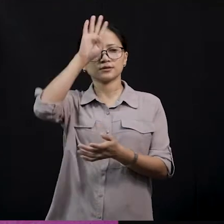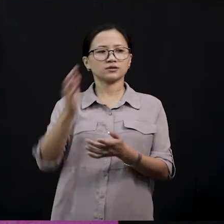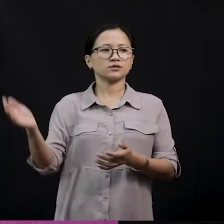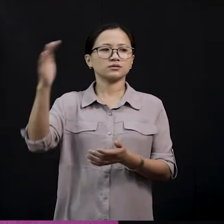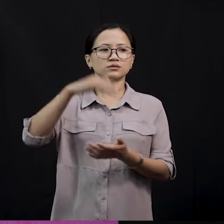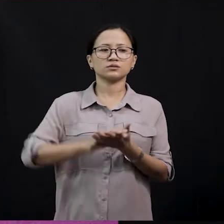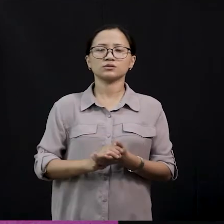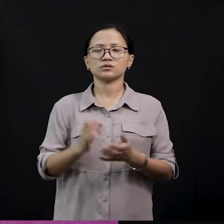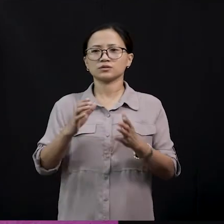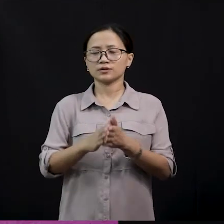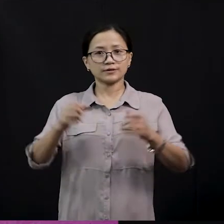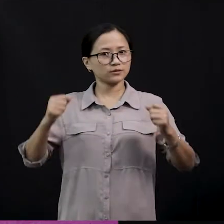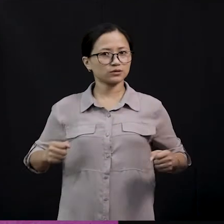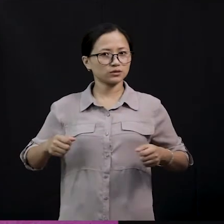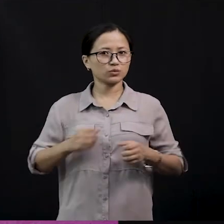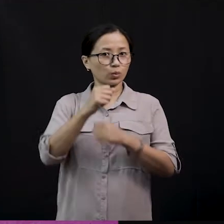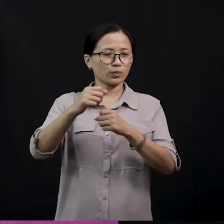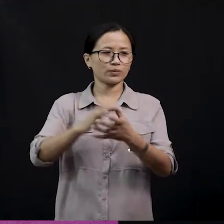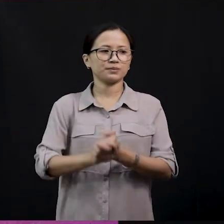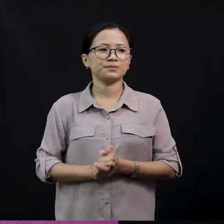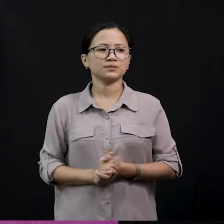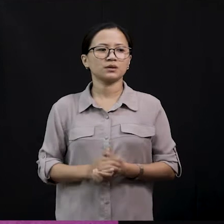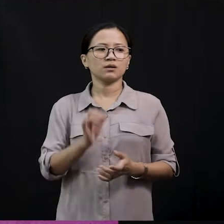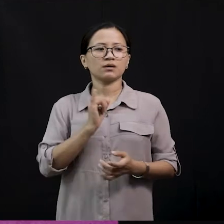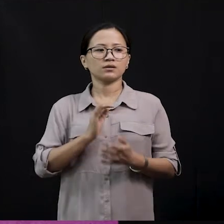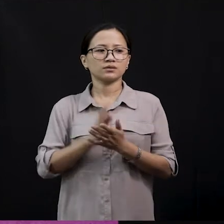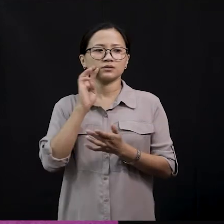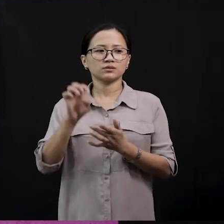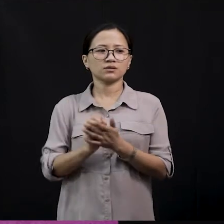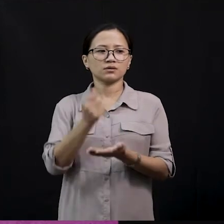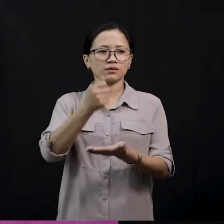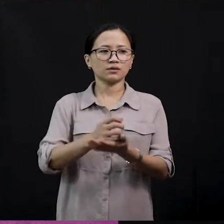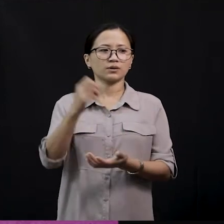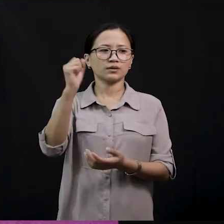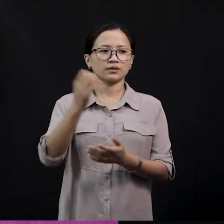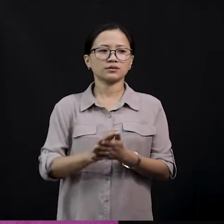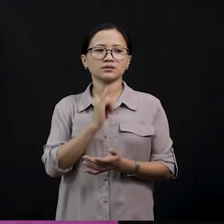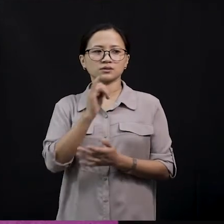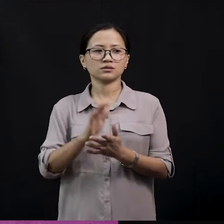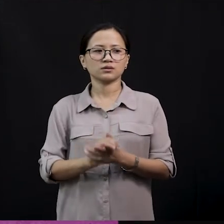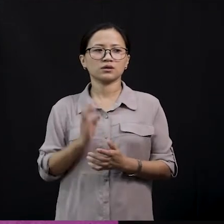He held my hand and said, "I will hire you with my power."